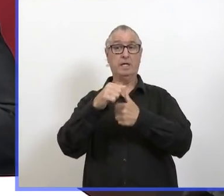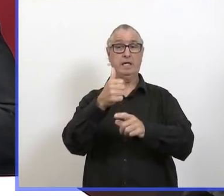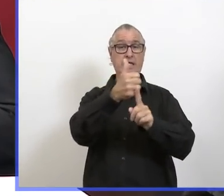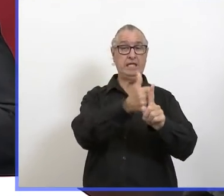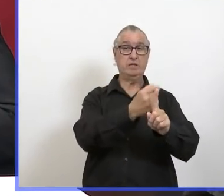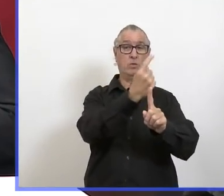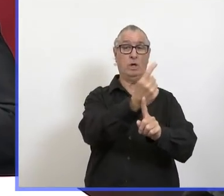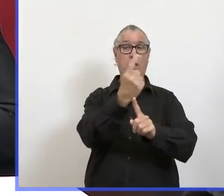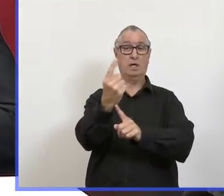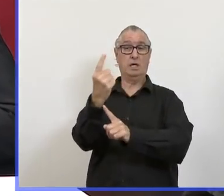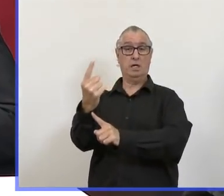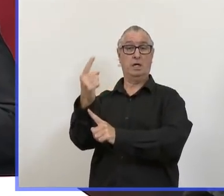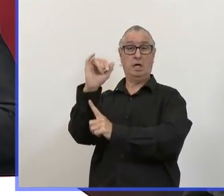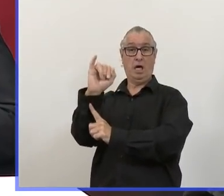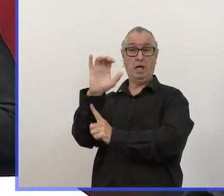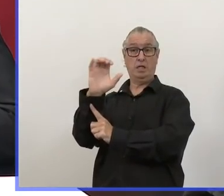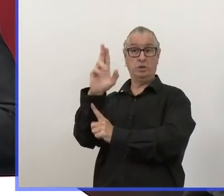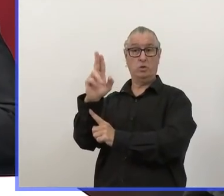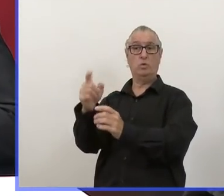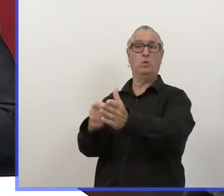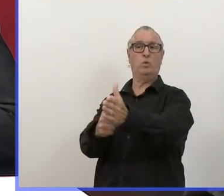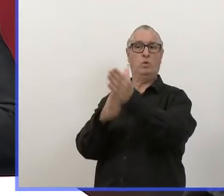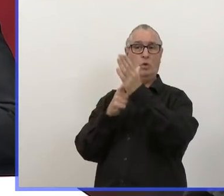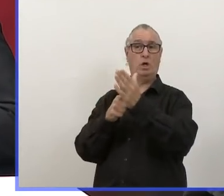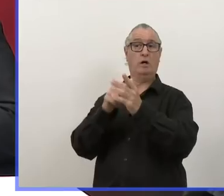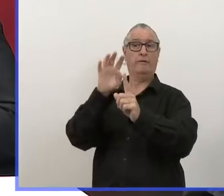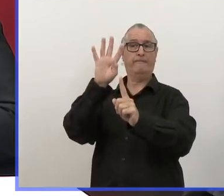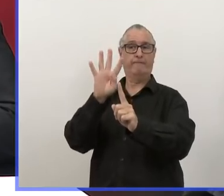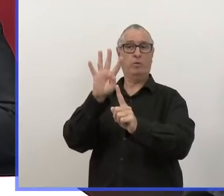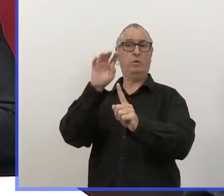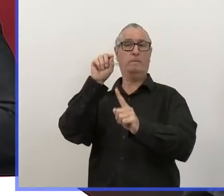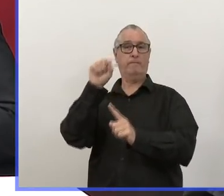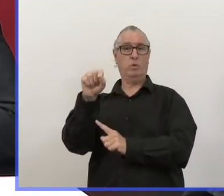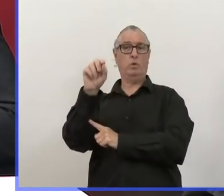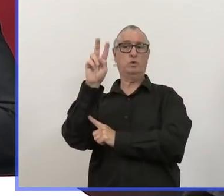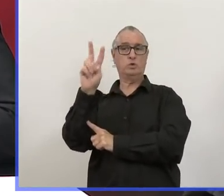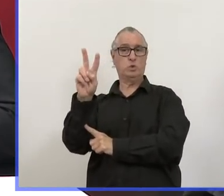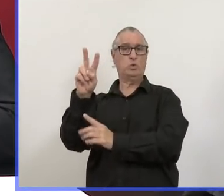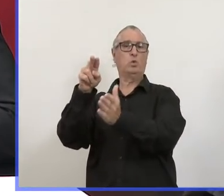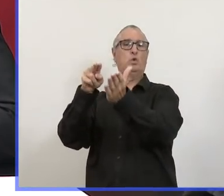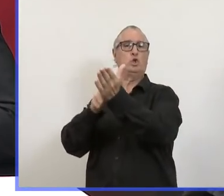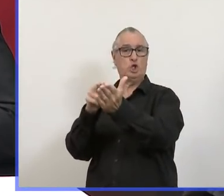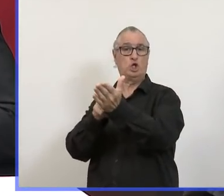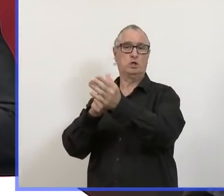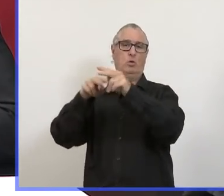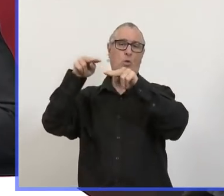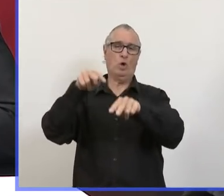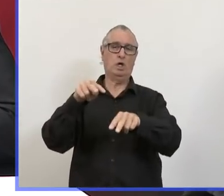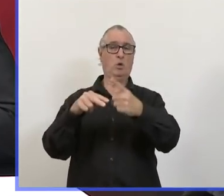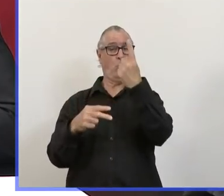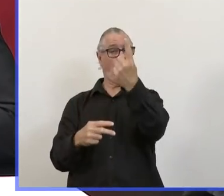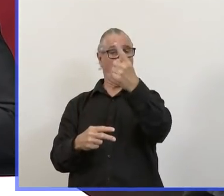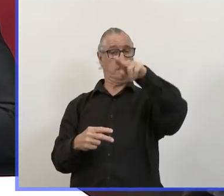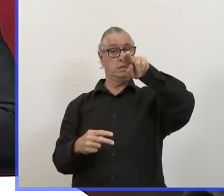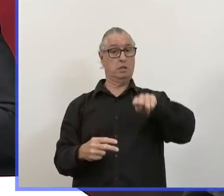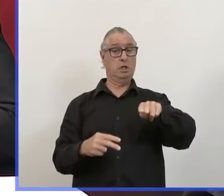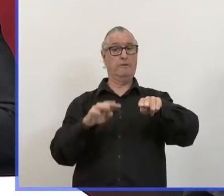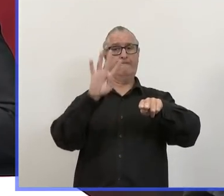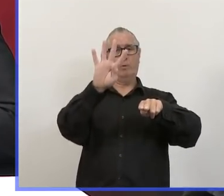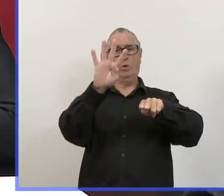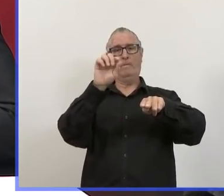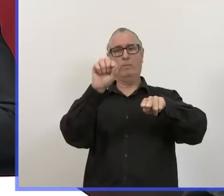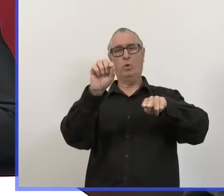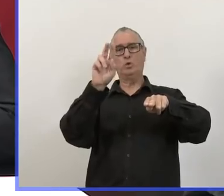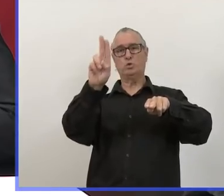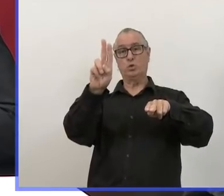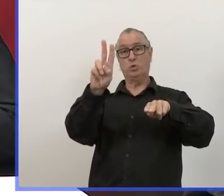4.2 full-time equivalents of nurses that are required to manage that one bed. So one client in one bed is 4.2 full-time